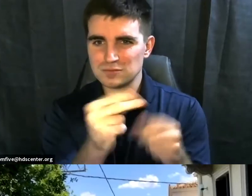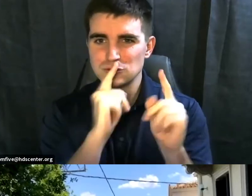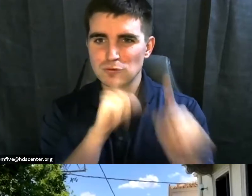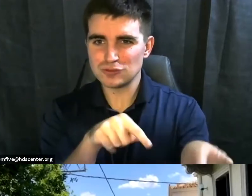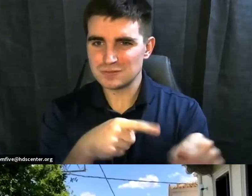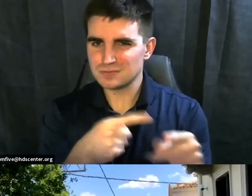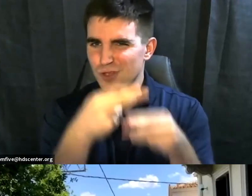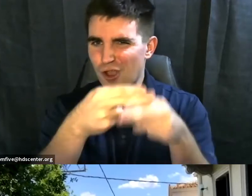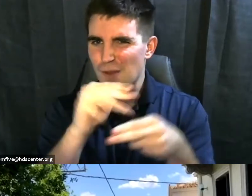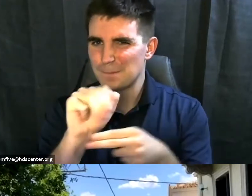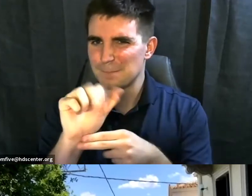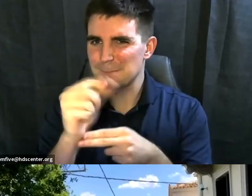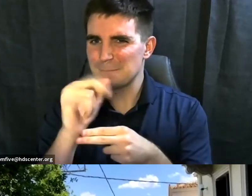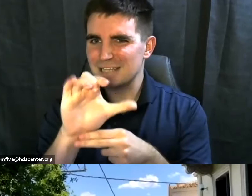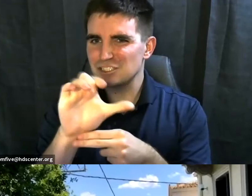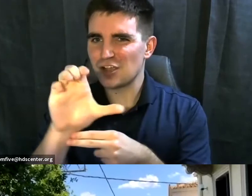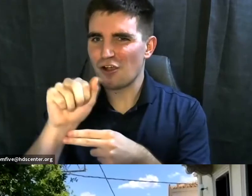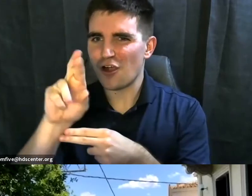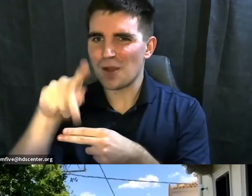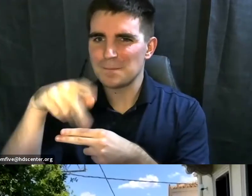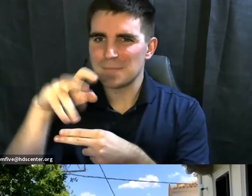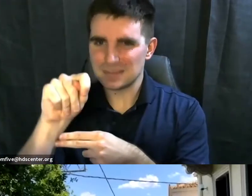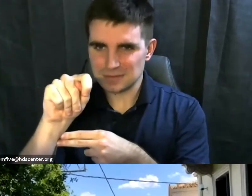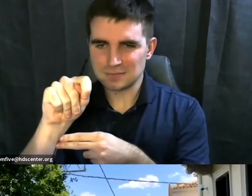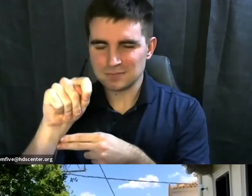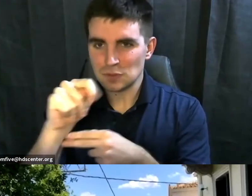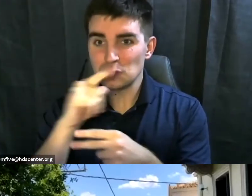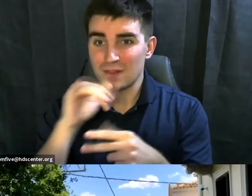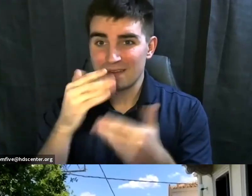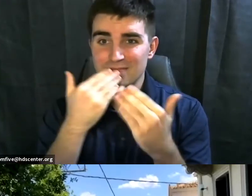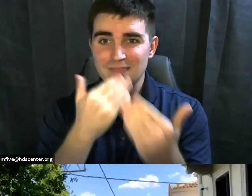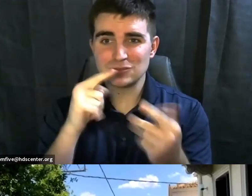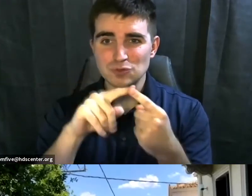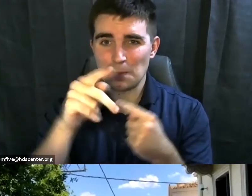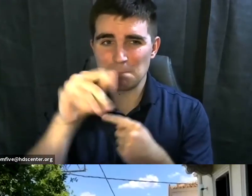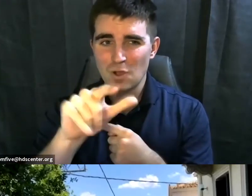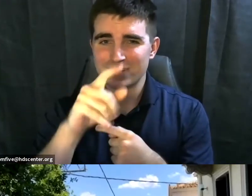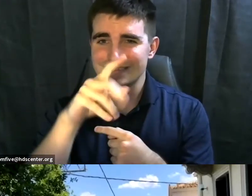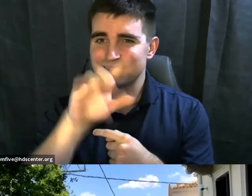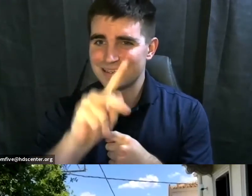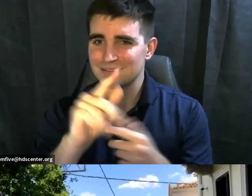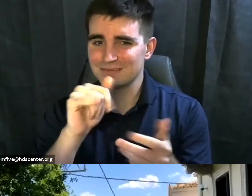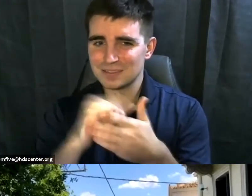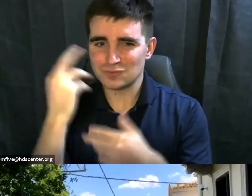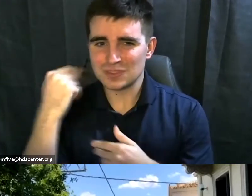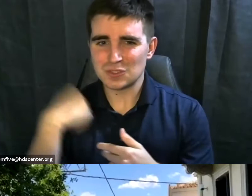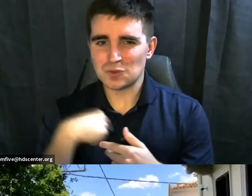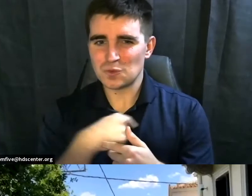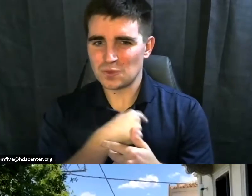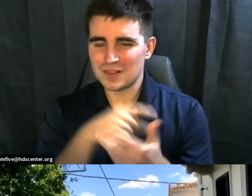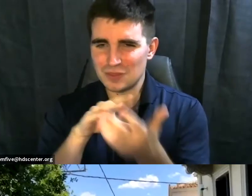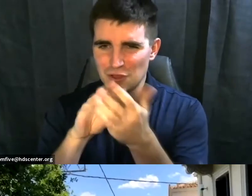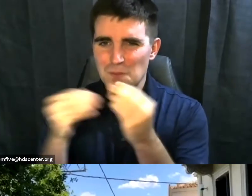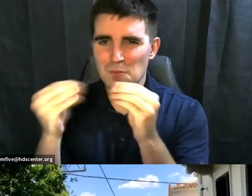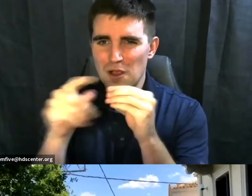Dick that we at the History Center came to learn more about Magic Carpet. And sadly, the story